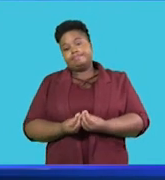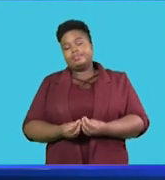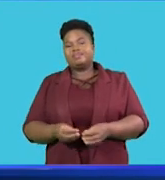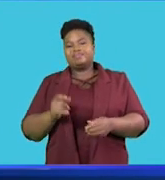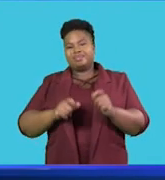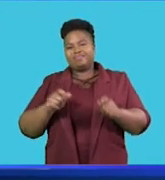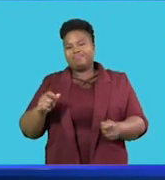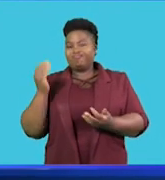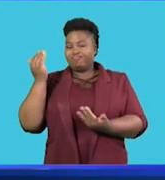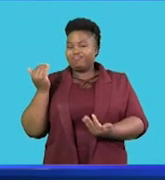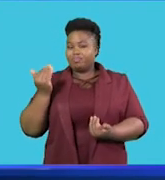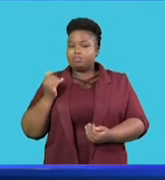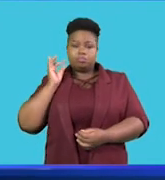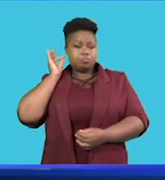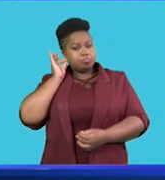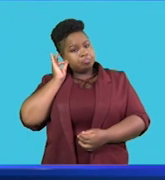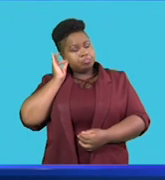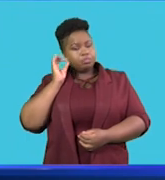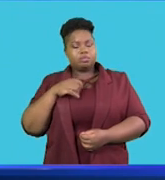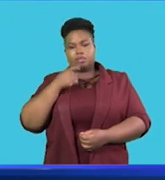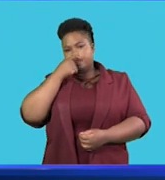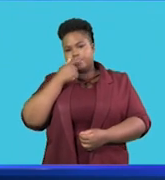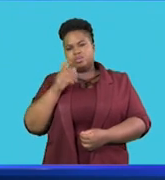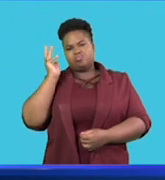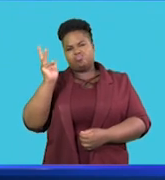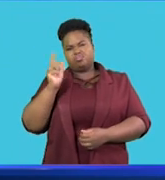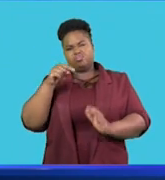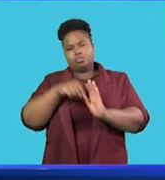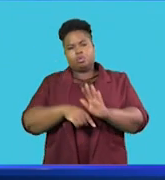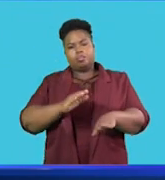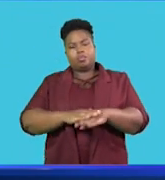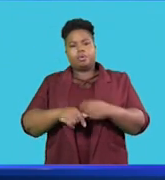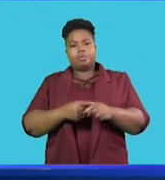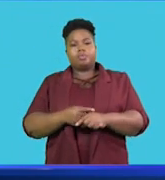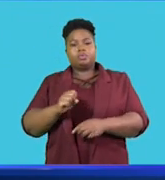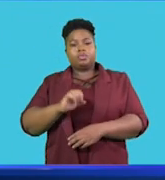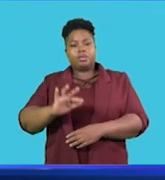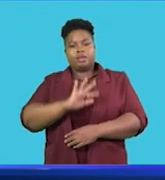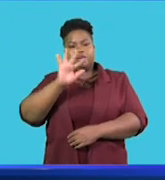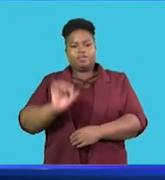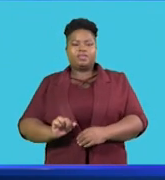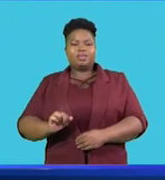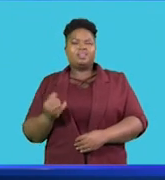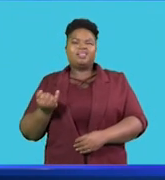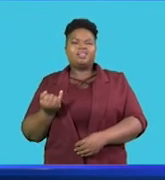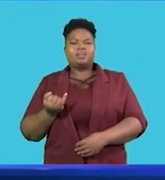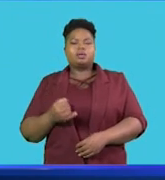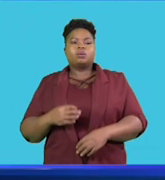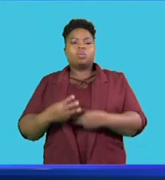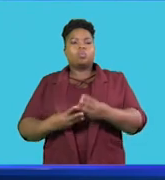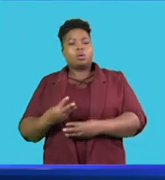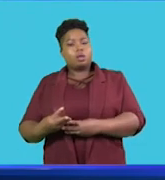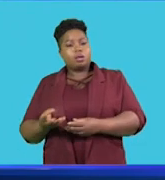setjhaba se lebelletse hore mopresidente Ramaphosa a ame ntlha tse tlokotsi ntlafatsong ya naha ya Afrika Borwa tse akaretsang tlhokeho ya